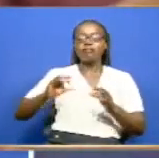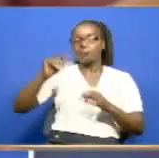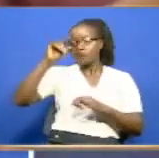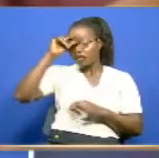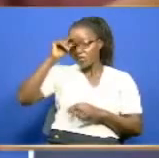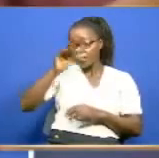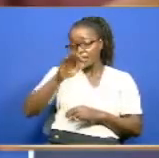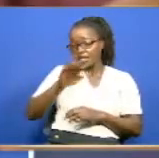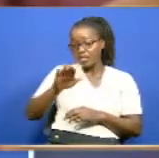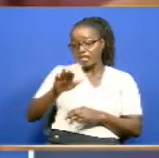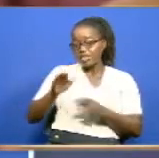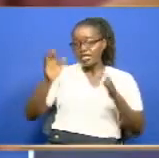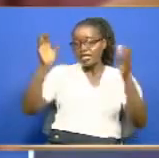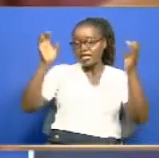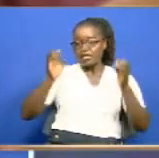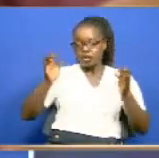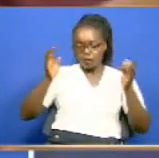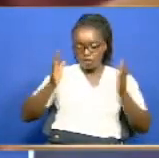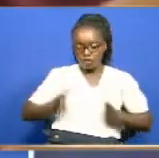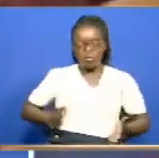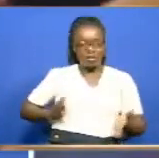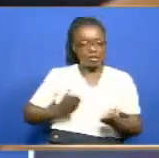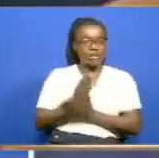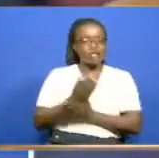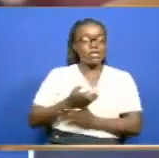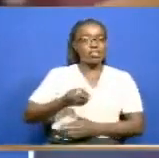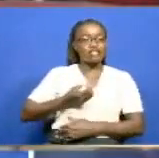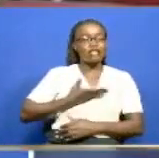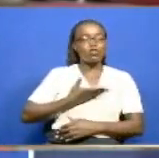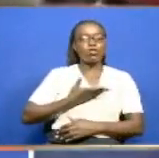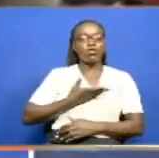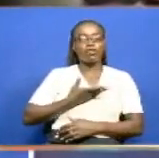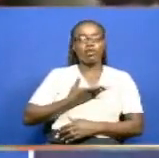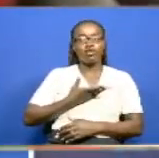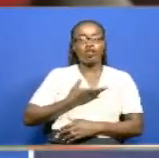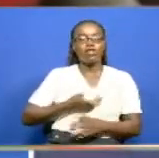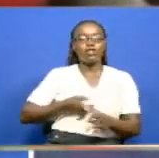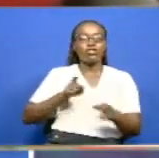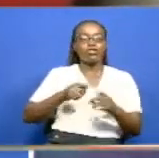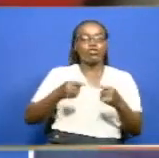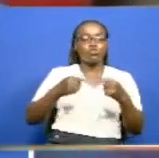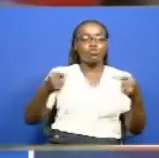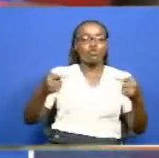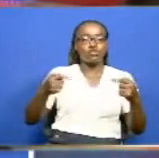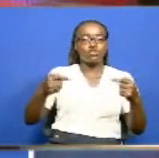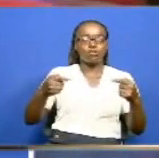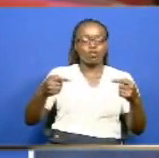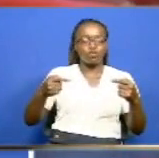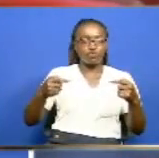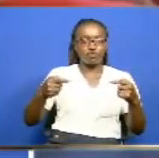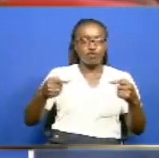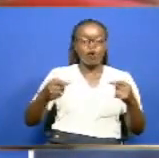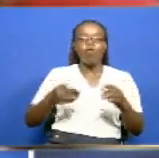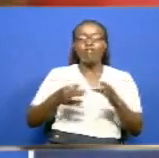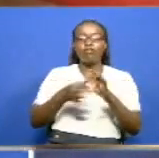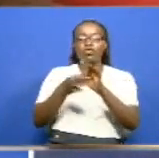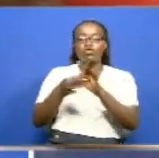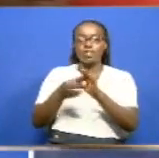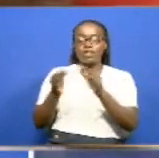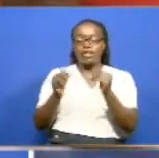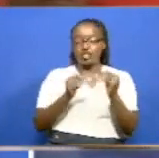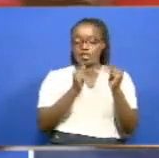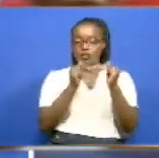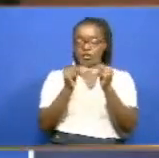the Ethiopian Human Rights Council, a rights watchdog. He joined the opposition Coalition for Unity and